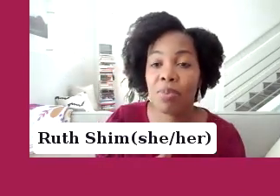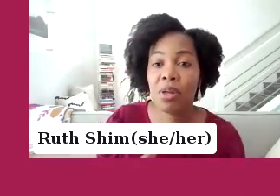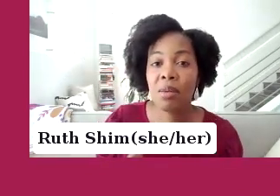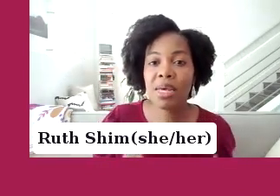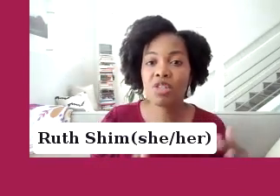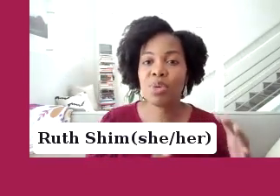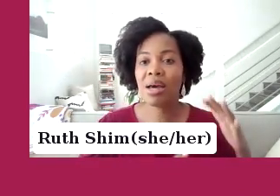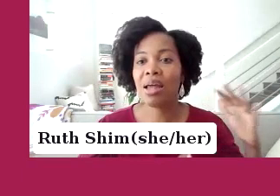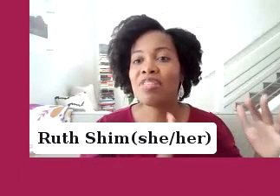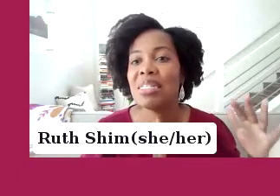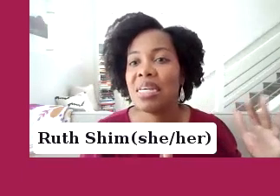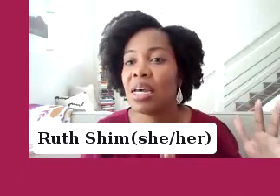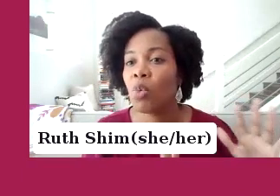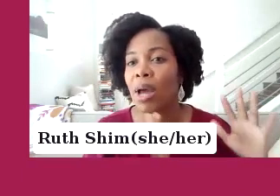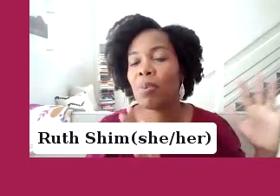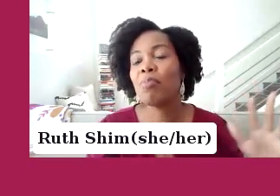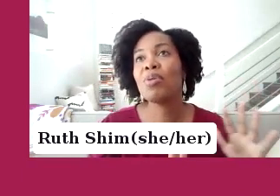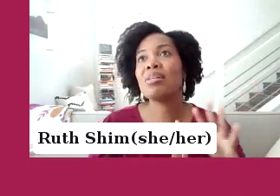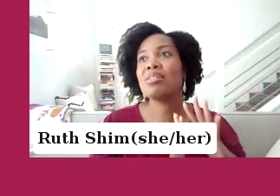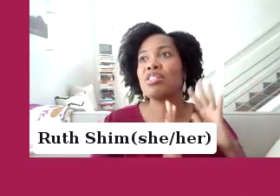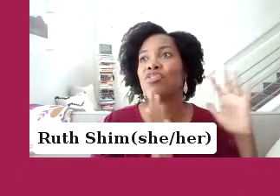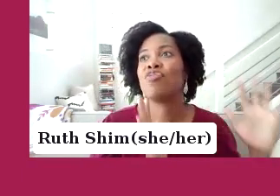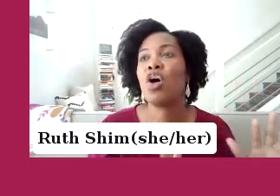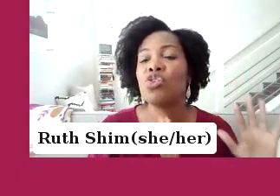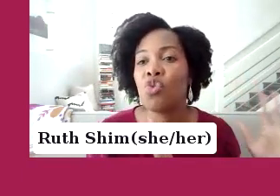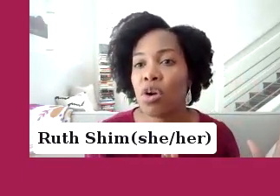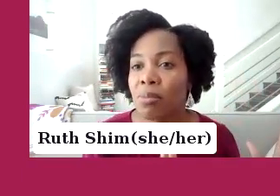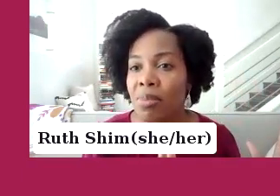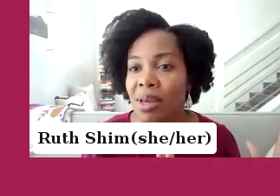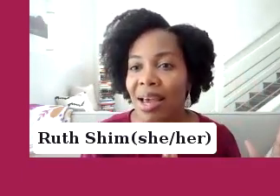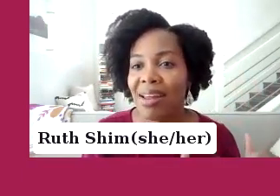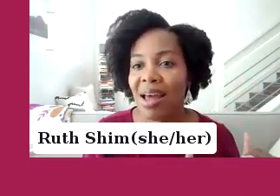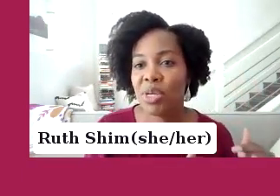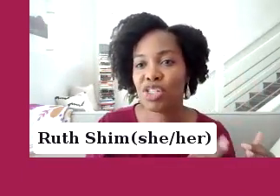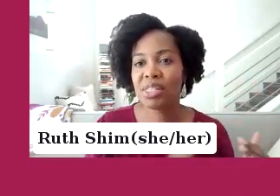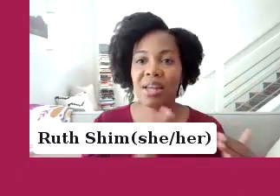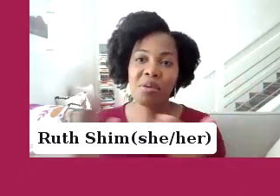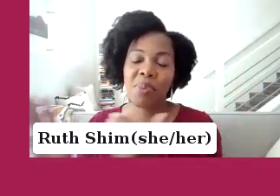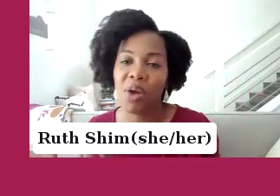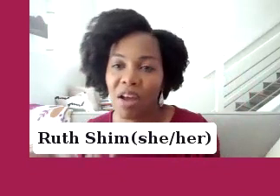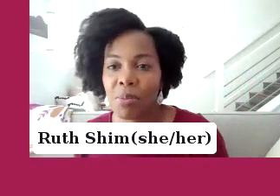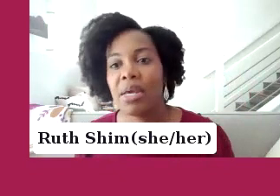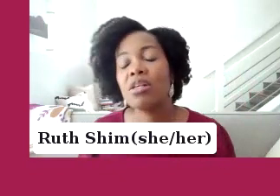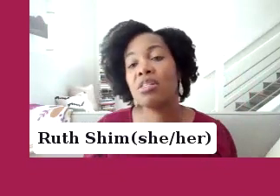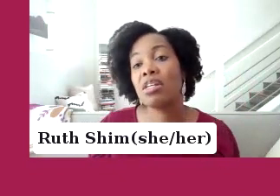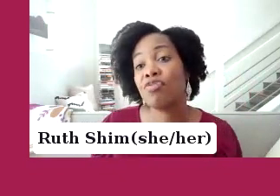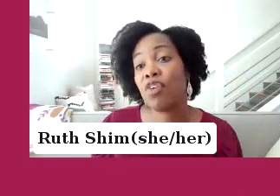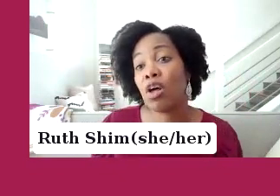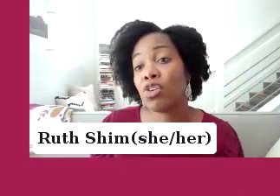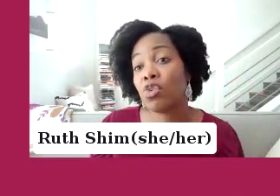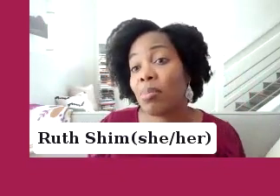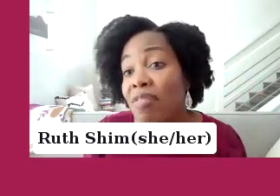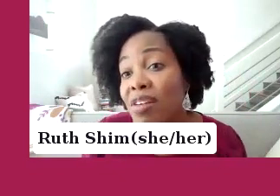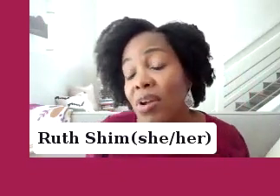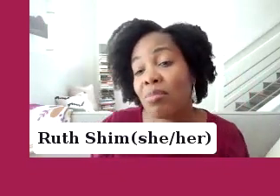white people because we kind of see white people as this default norm, and that we should then compare everybody else to that default